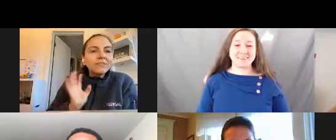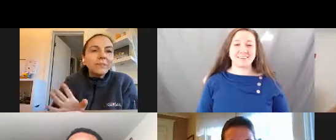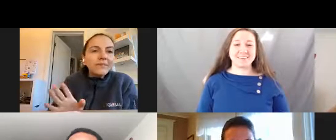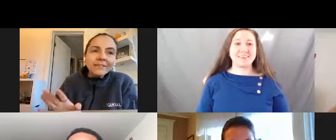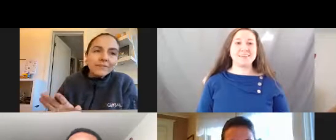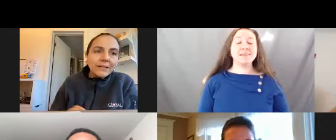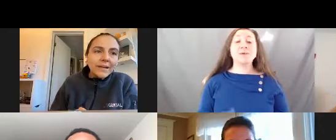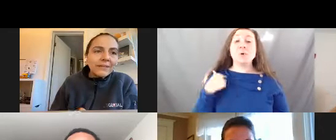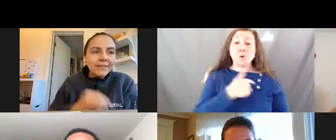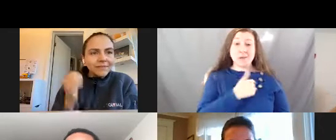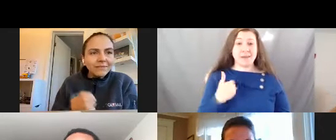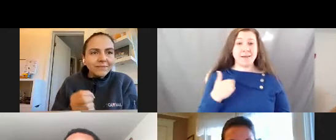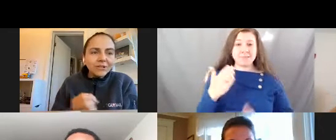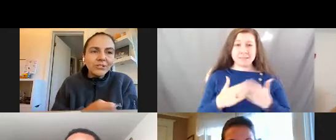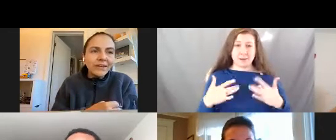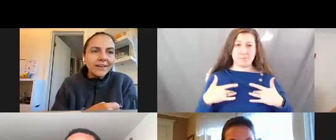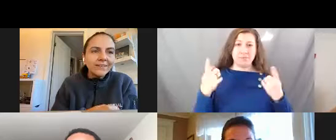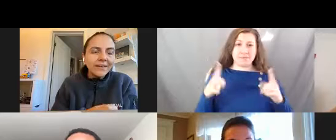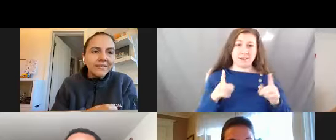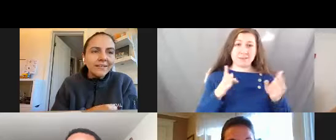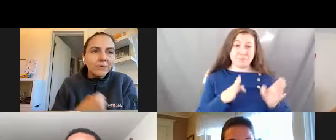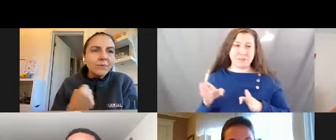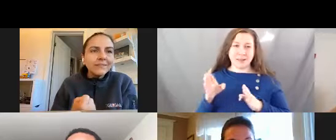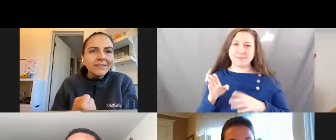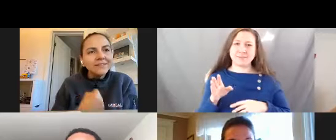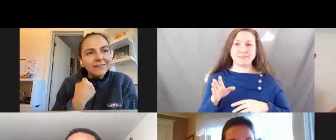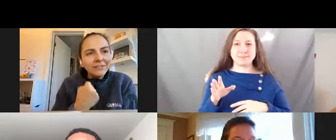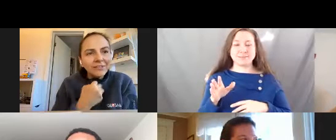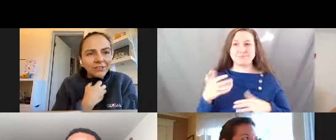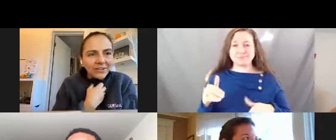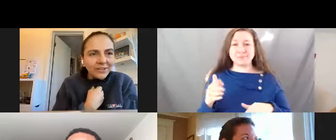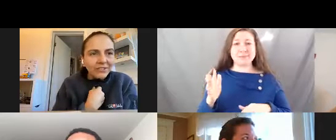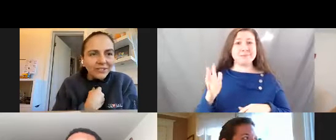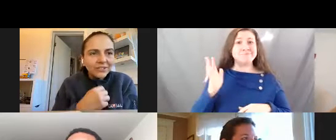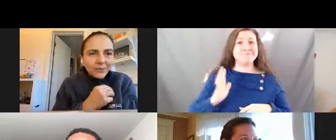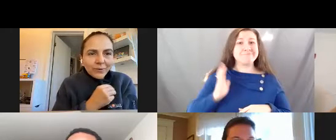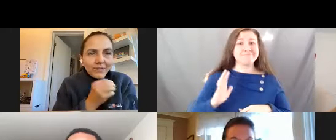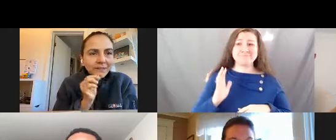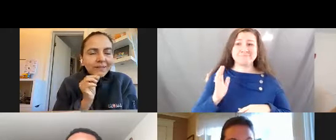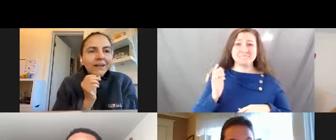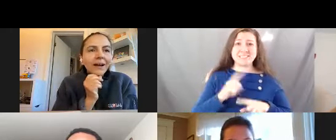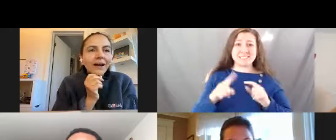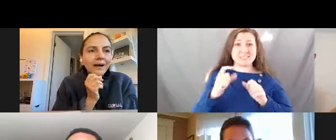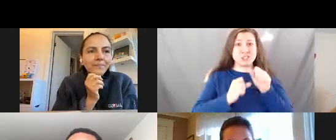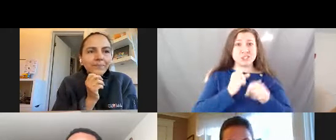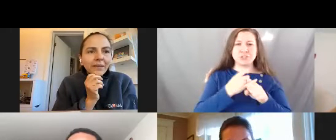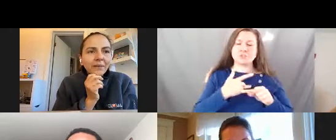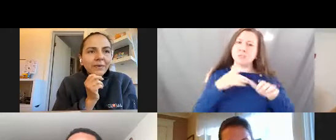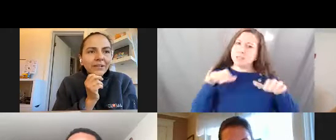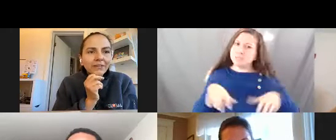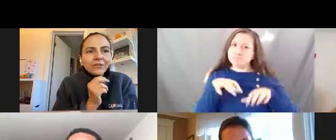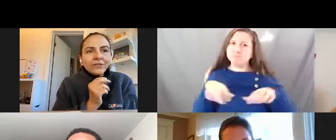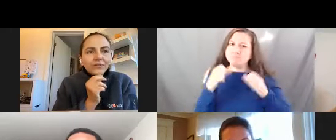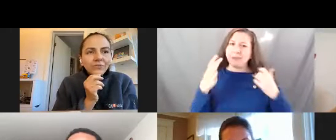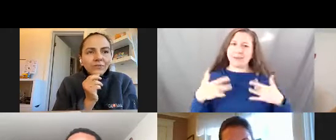We have some events planned, not as much and as robust as other International Education Weeks.